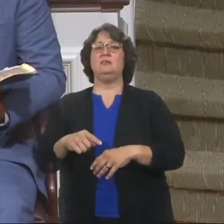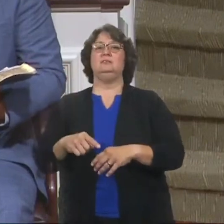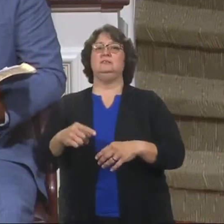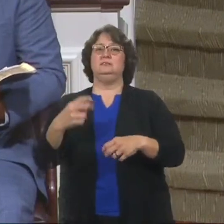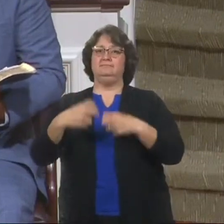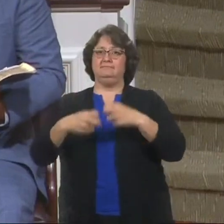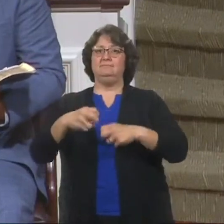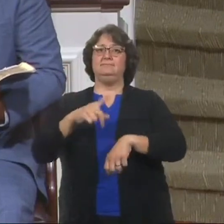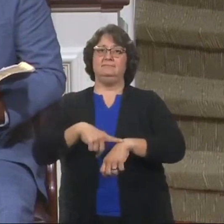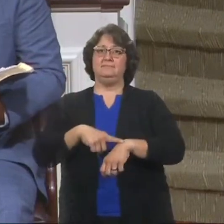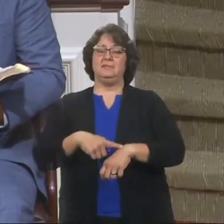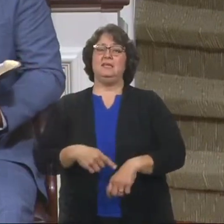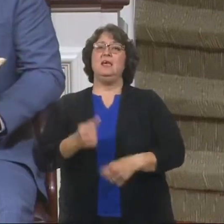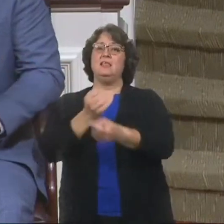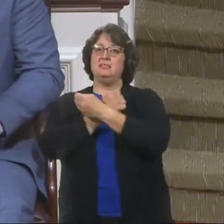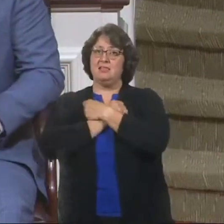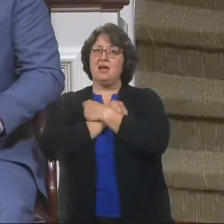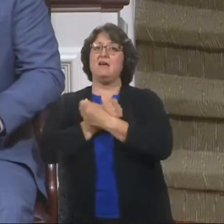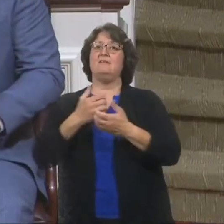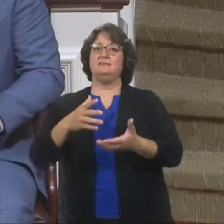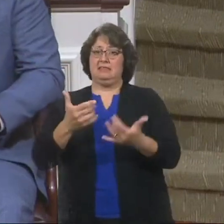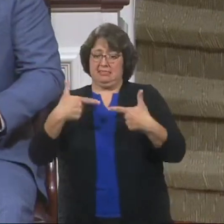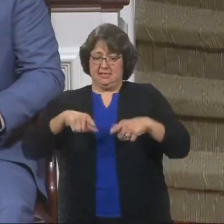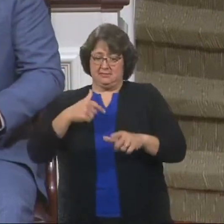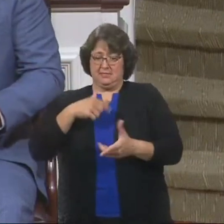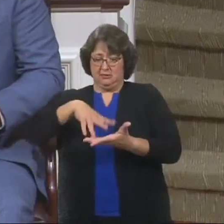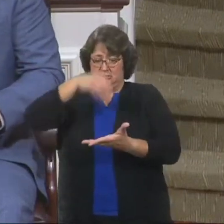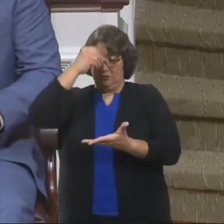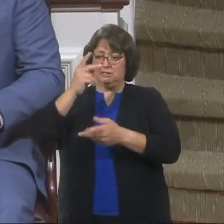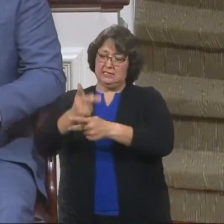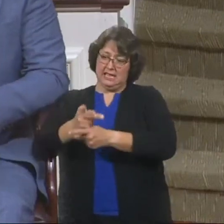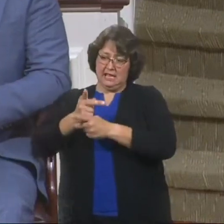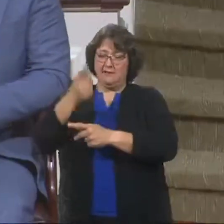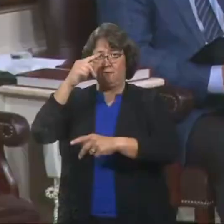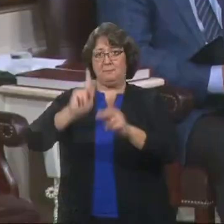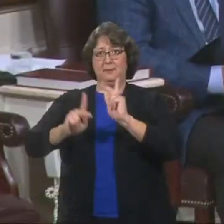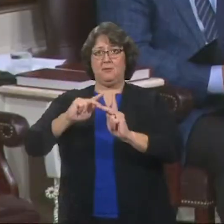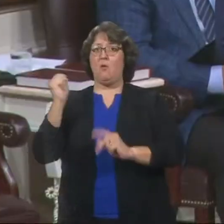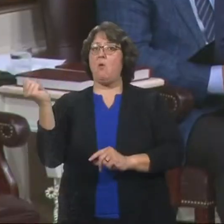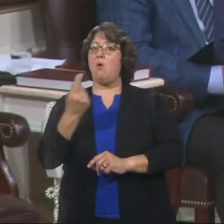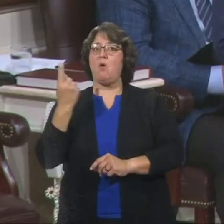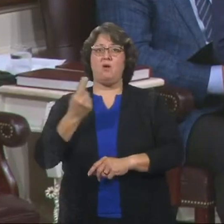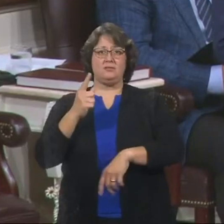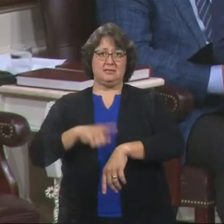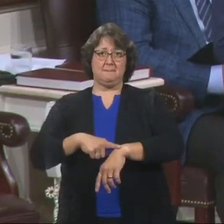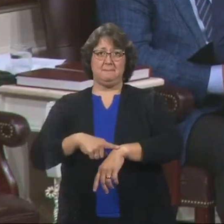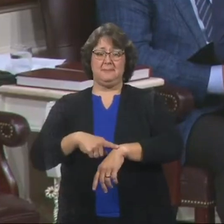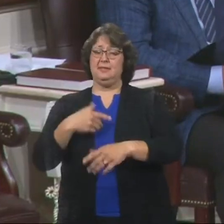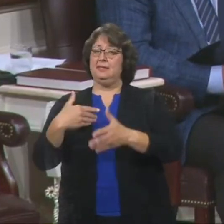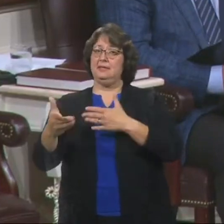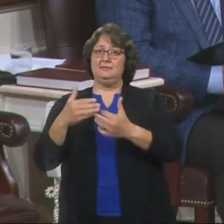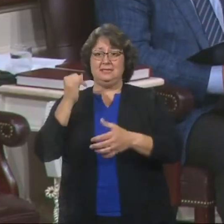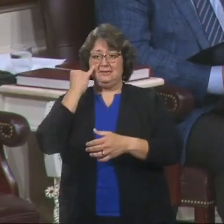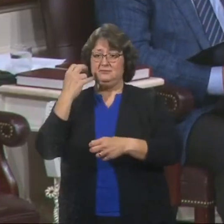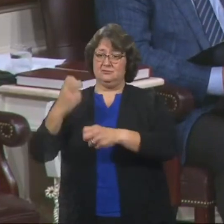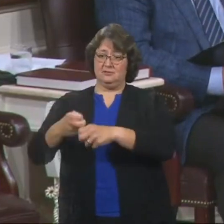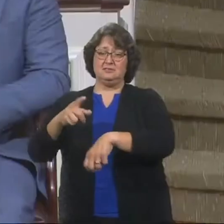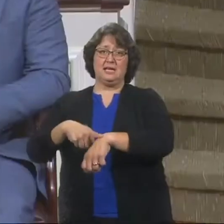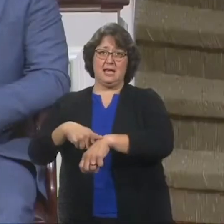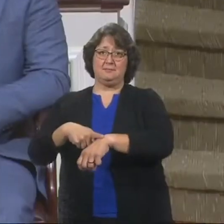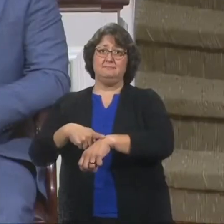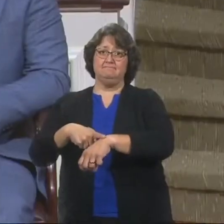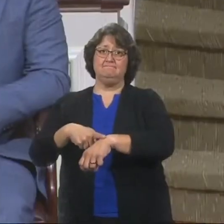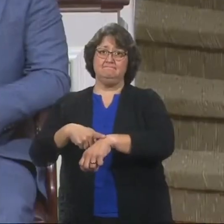Love helps me learn to care for people. Love people at all times, even whenever times are not good for them. It's an